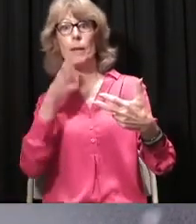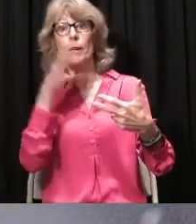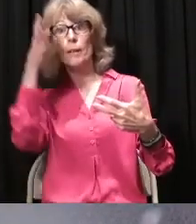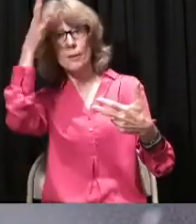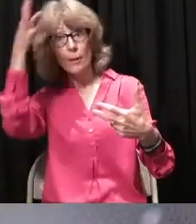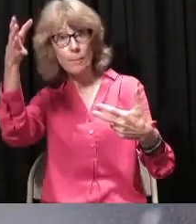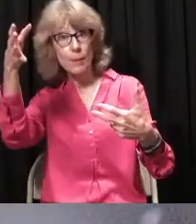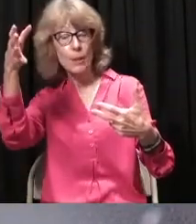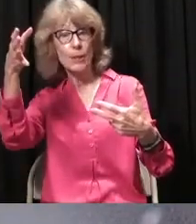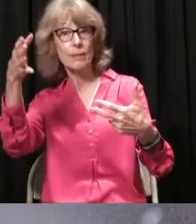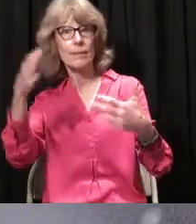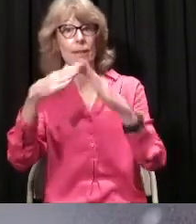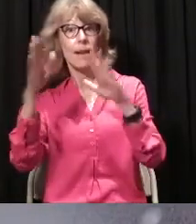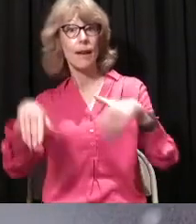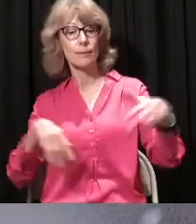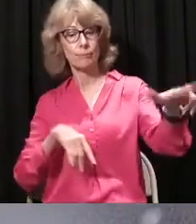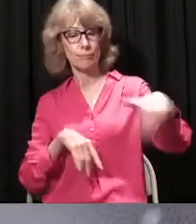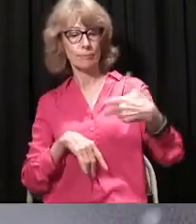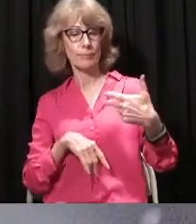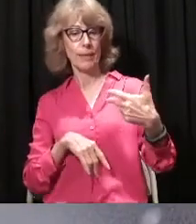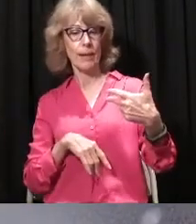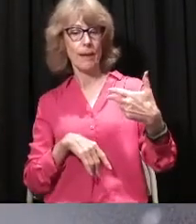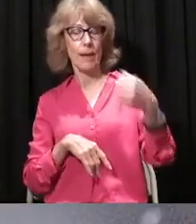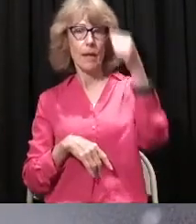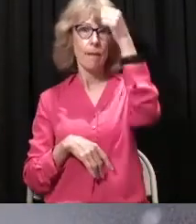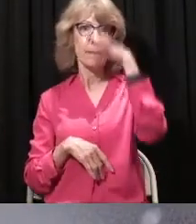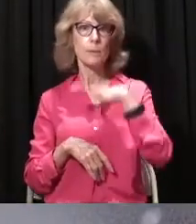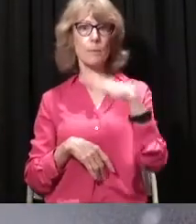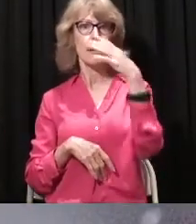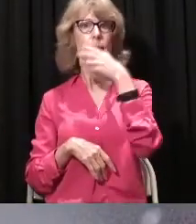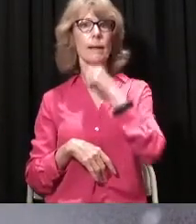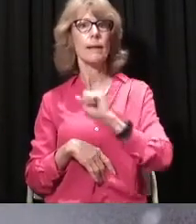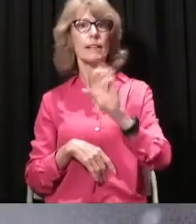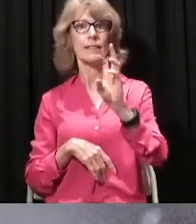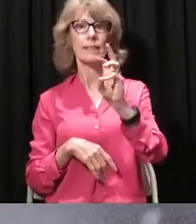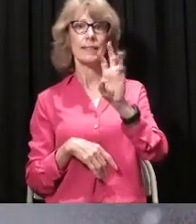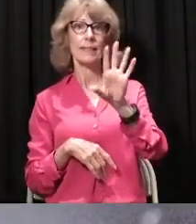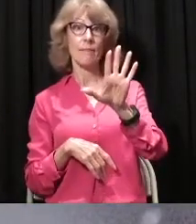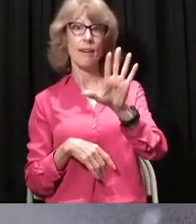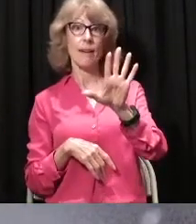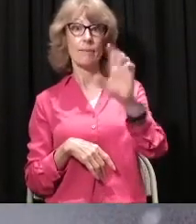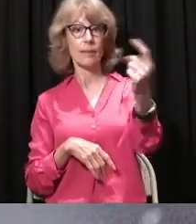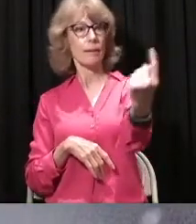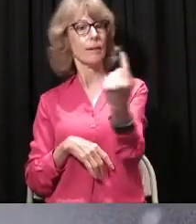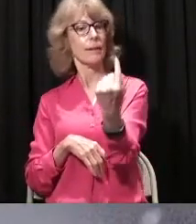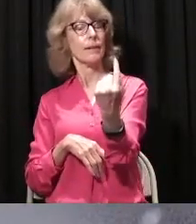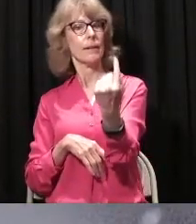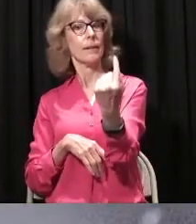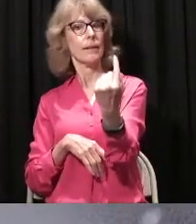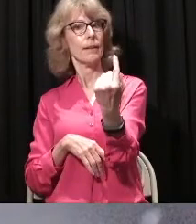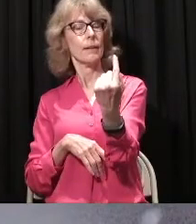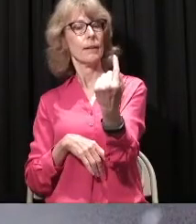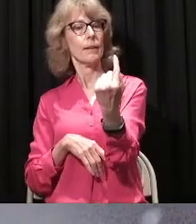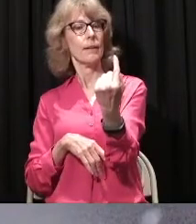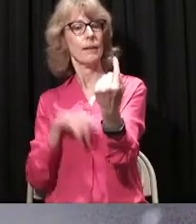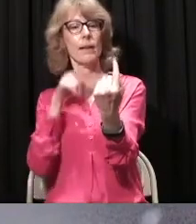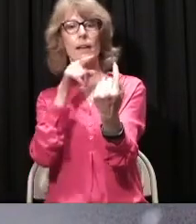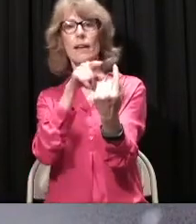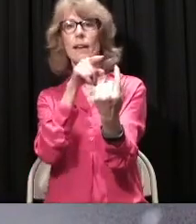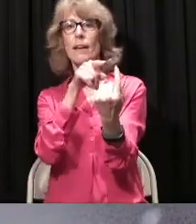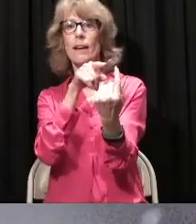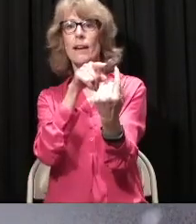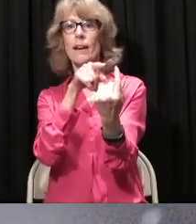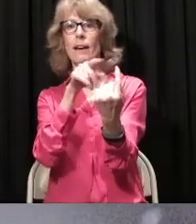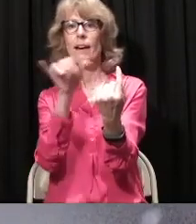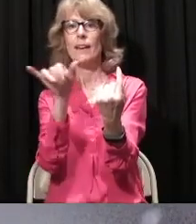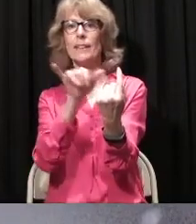out. He walks up to the front door and he knocks. My granddad answers. And the guy says, my name is Hubert.